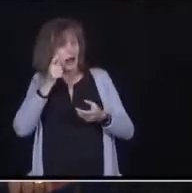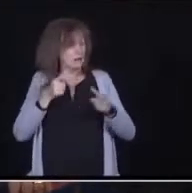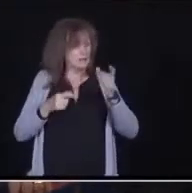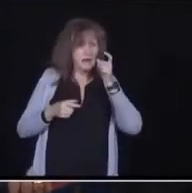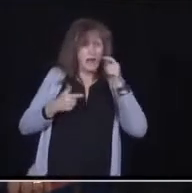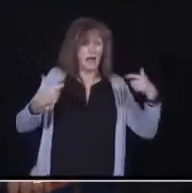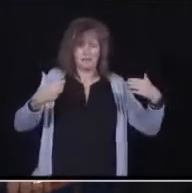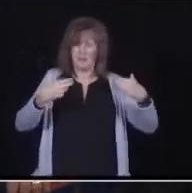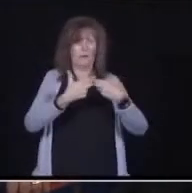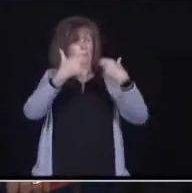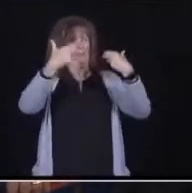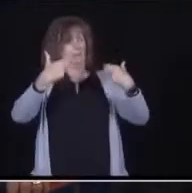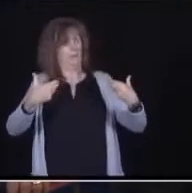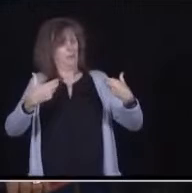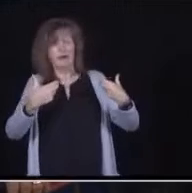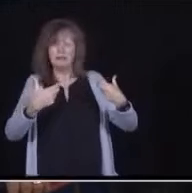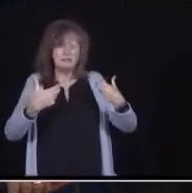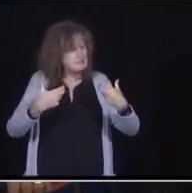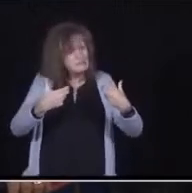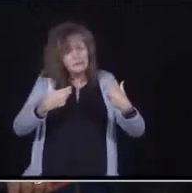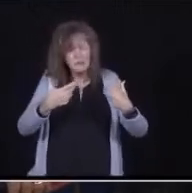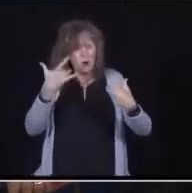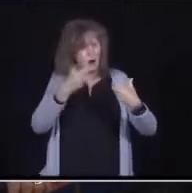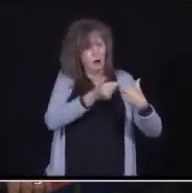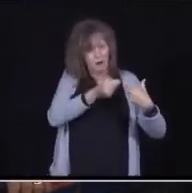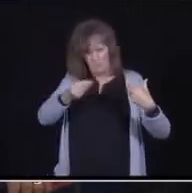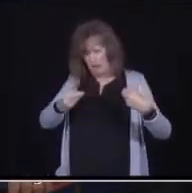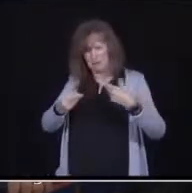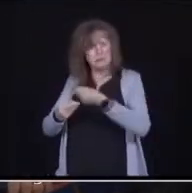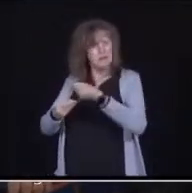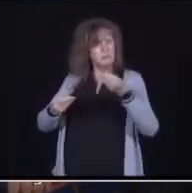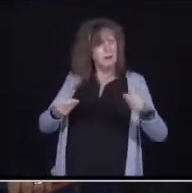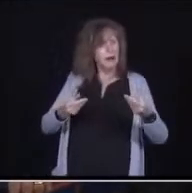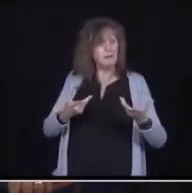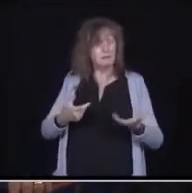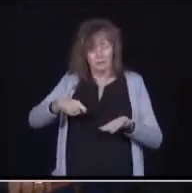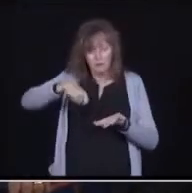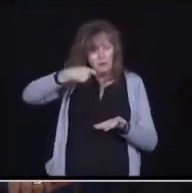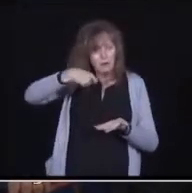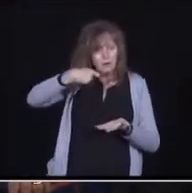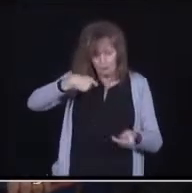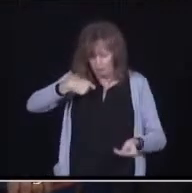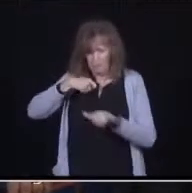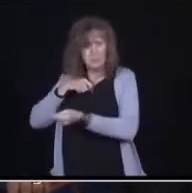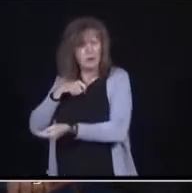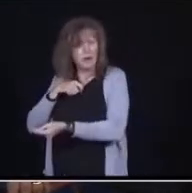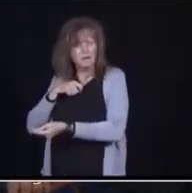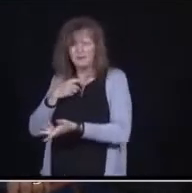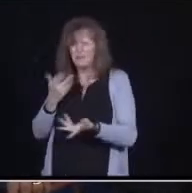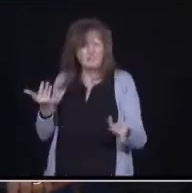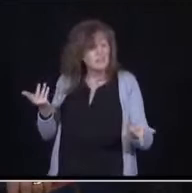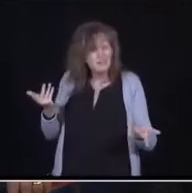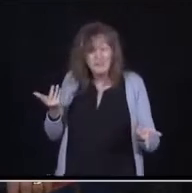other without washing hands in between while you're eating with your mask off. All of those things need to be thought of as the during. And if